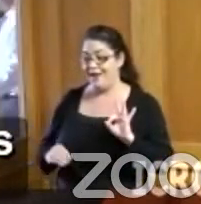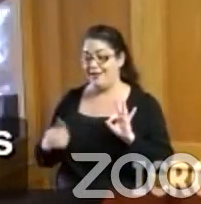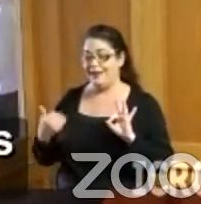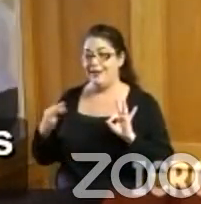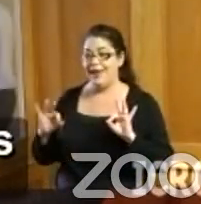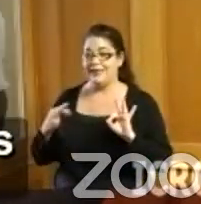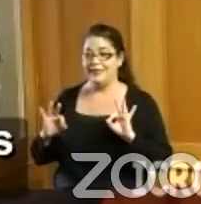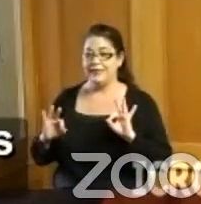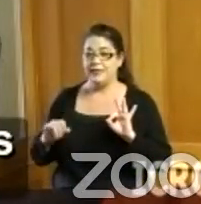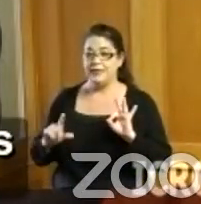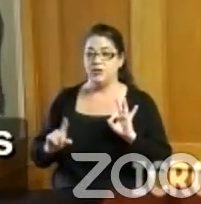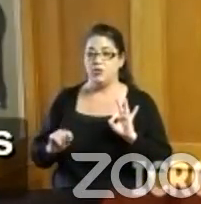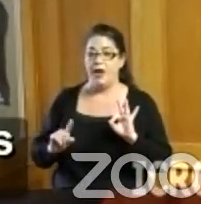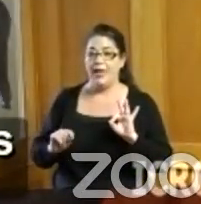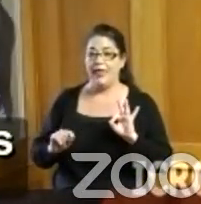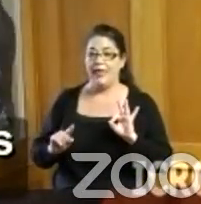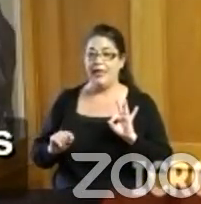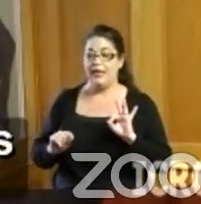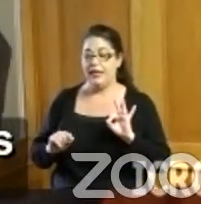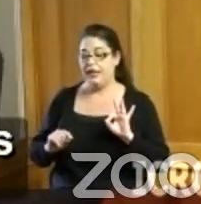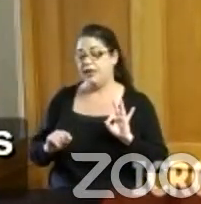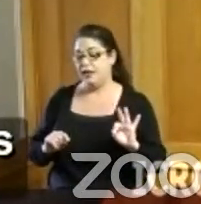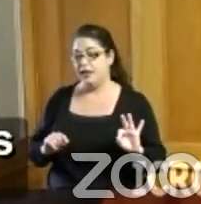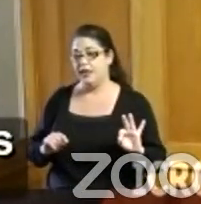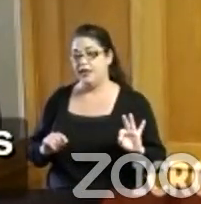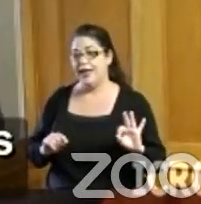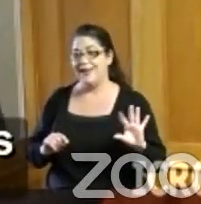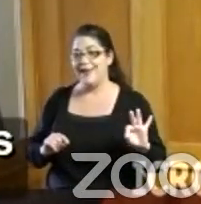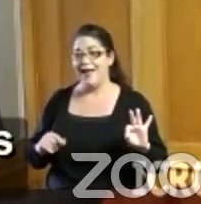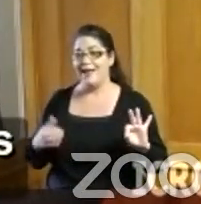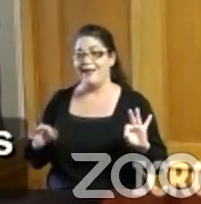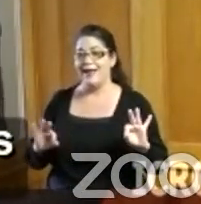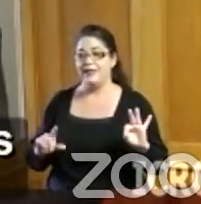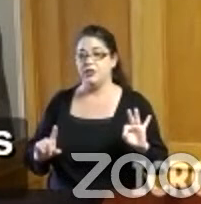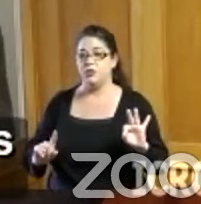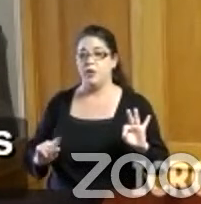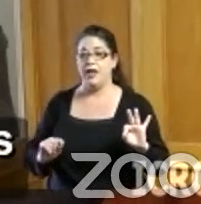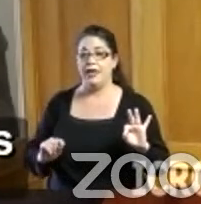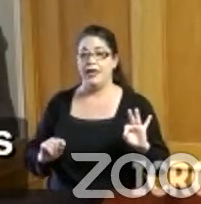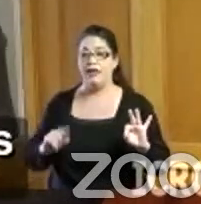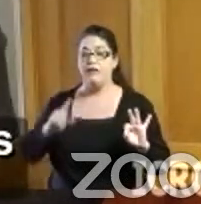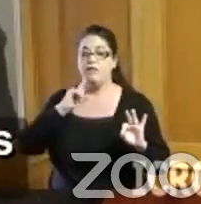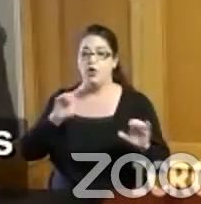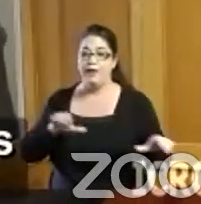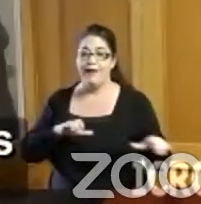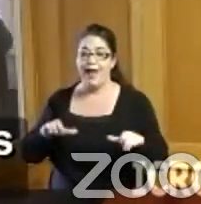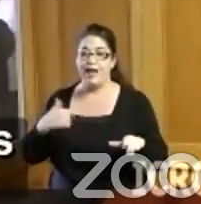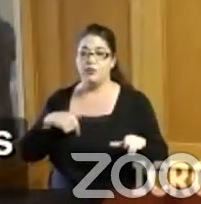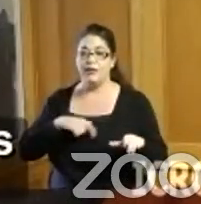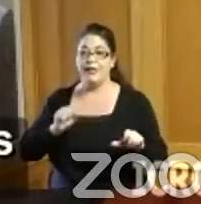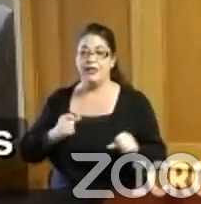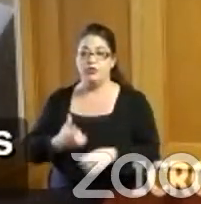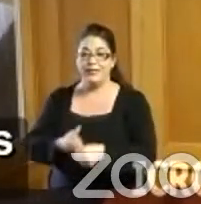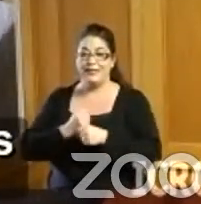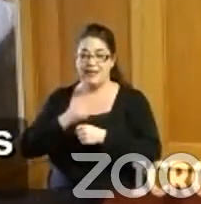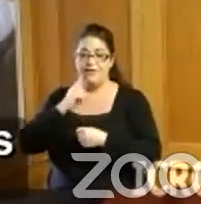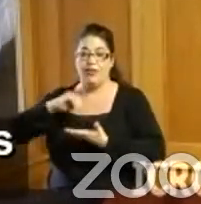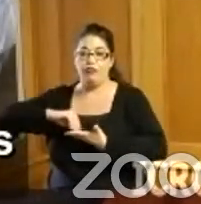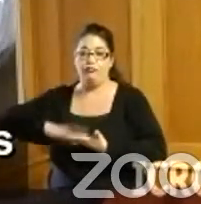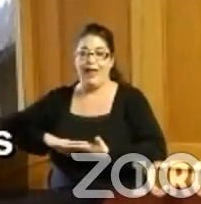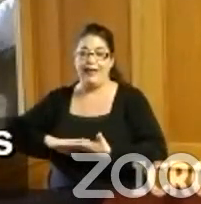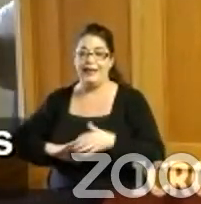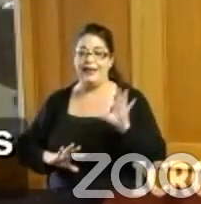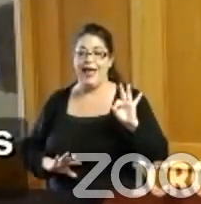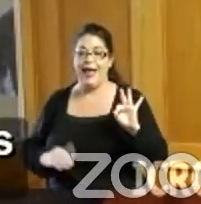and 20 are items for actions we need to receive for the record,